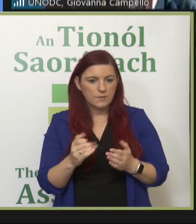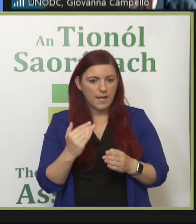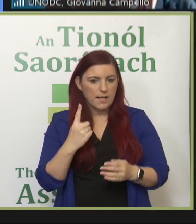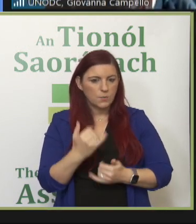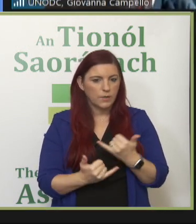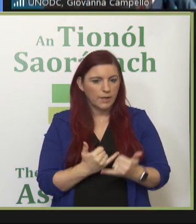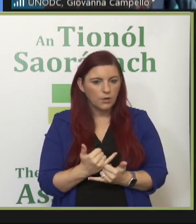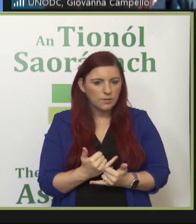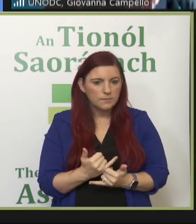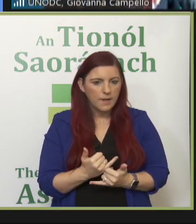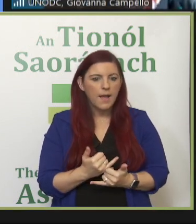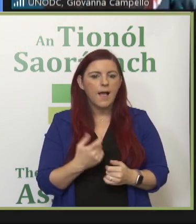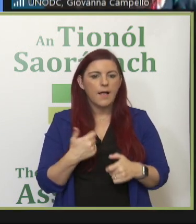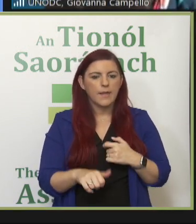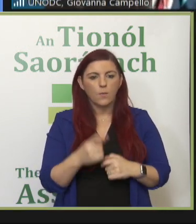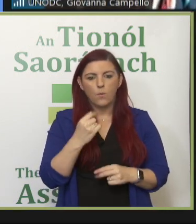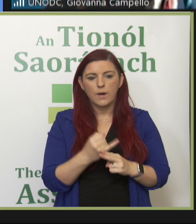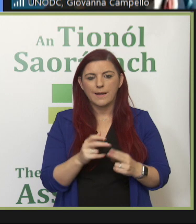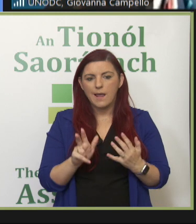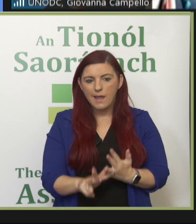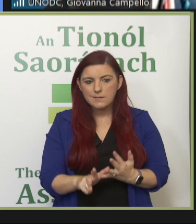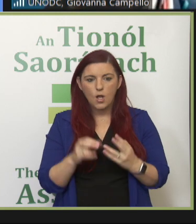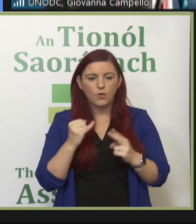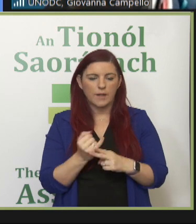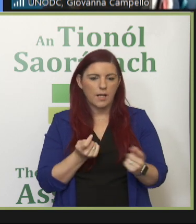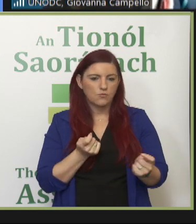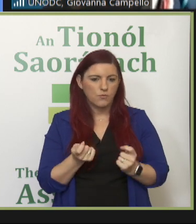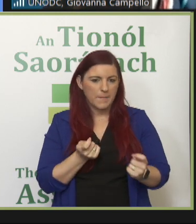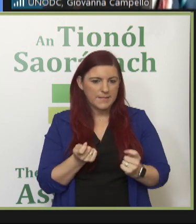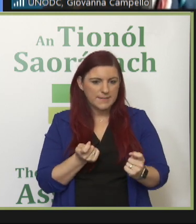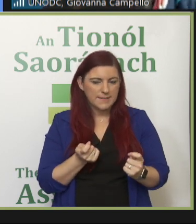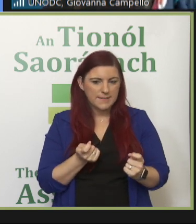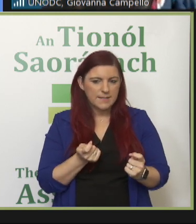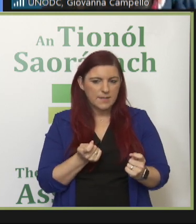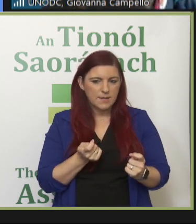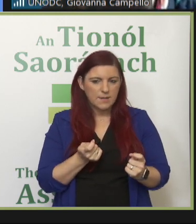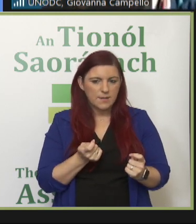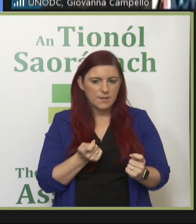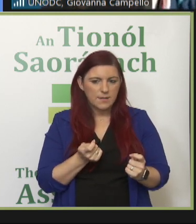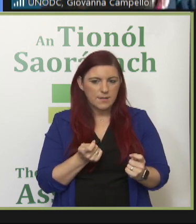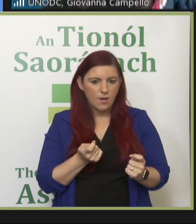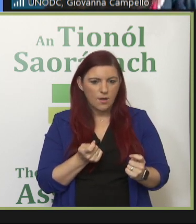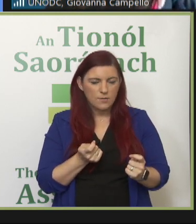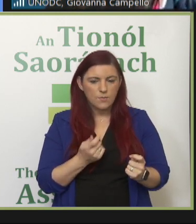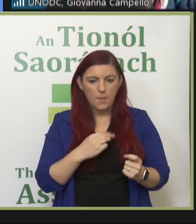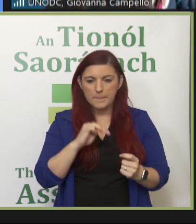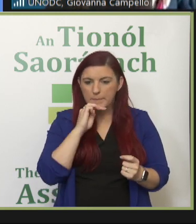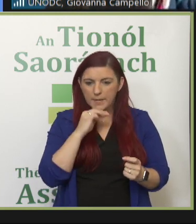need treatment. And this slide, this data that you see on the slide, meaning